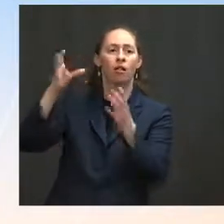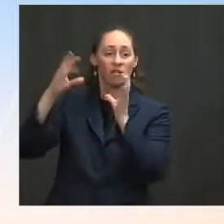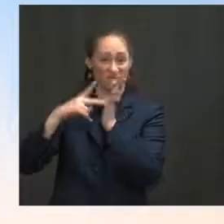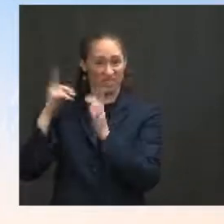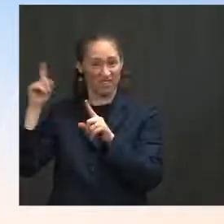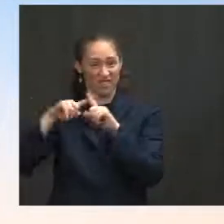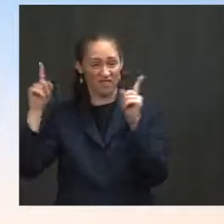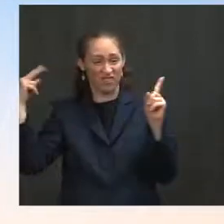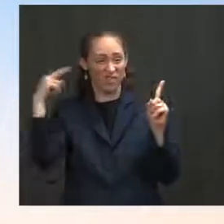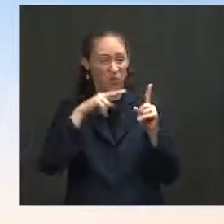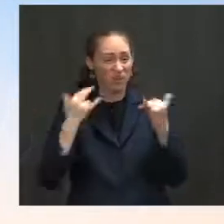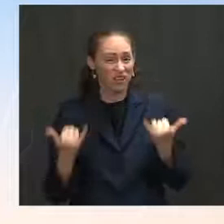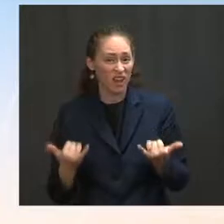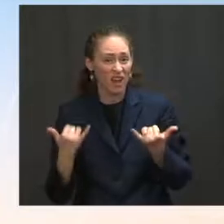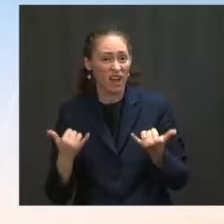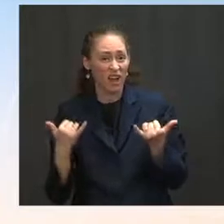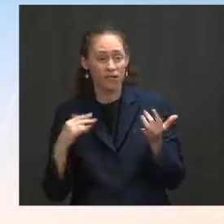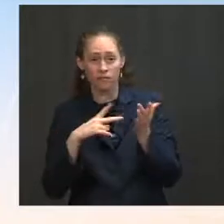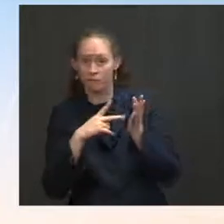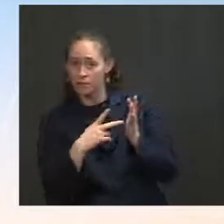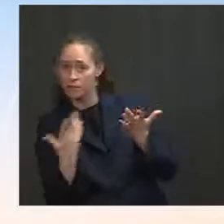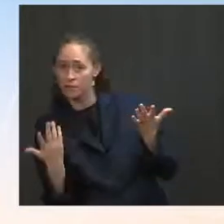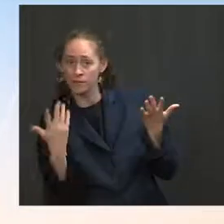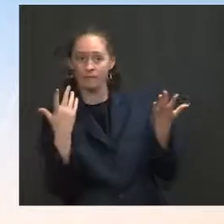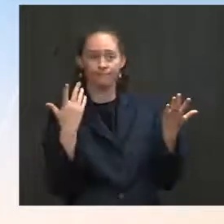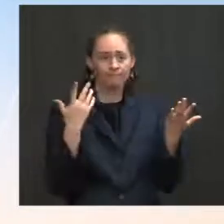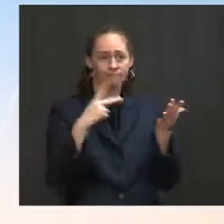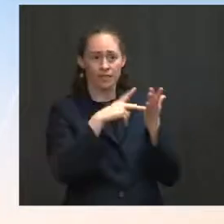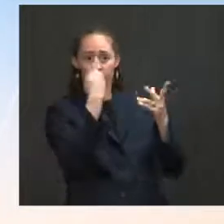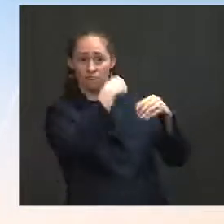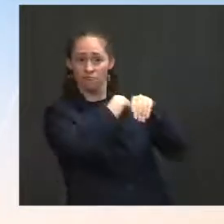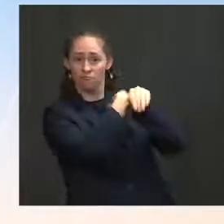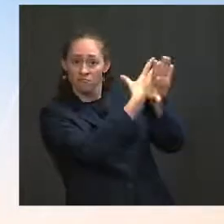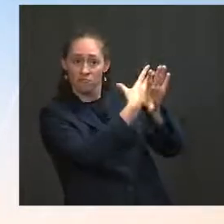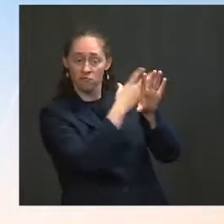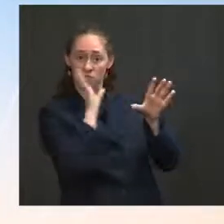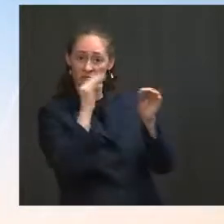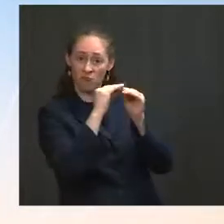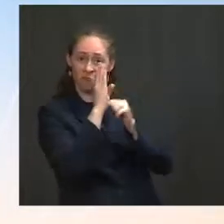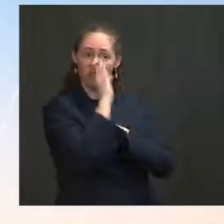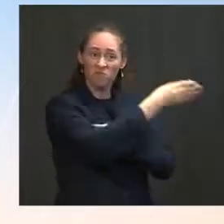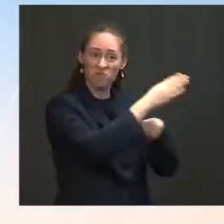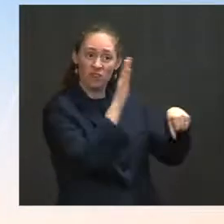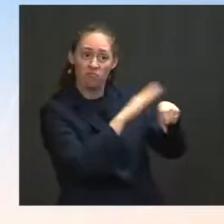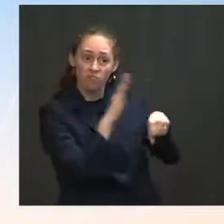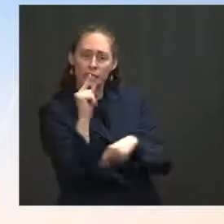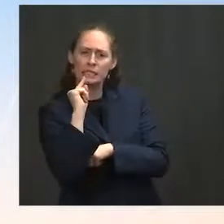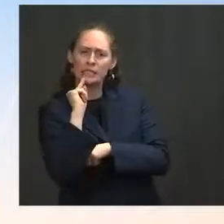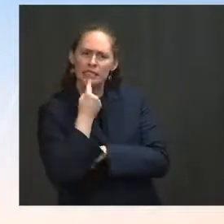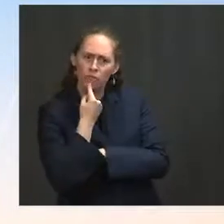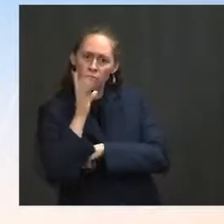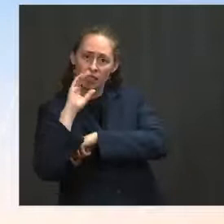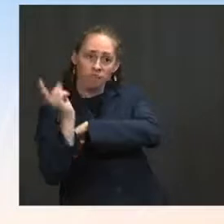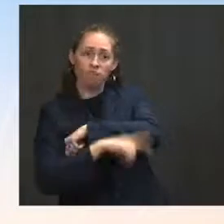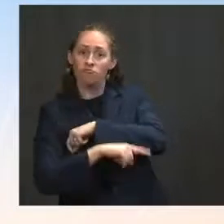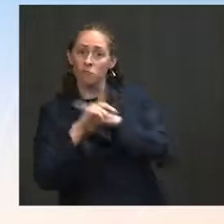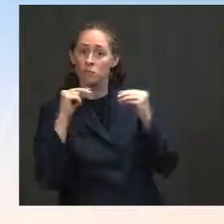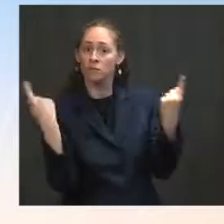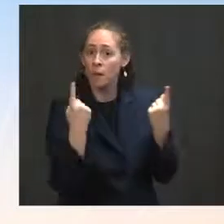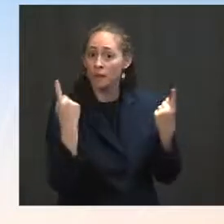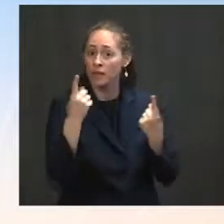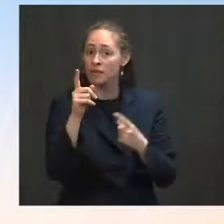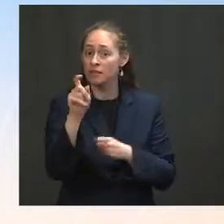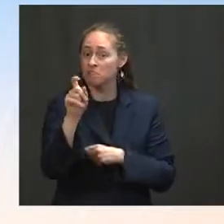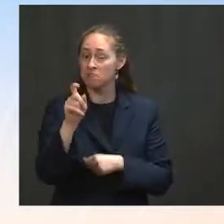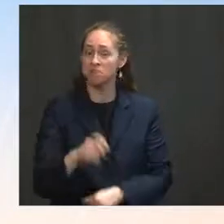the implicit warning in there again as a sign that the U.S. will act and act soon? Well, first I would say that,